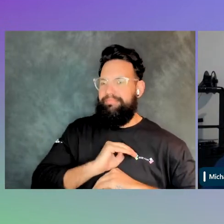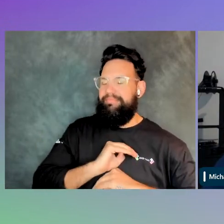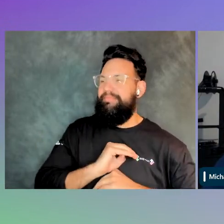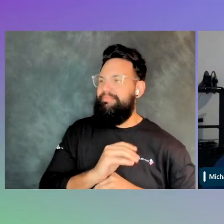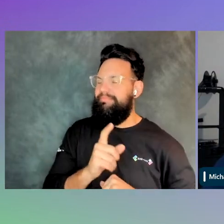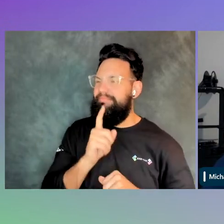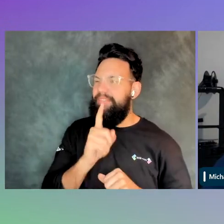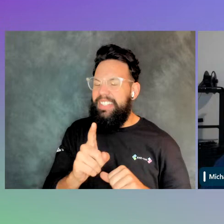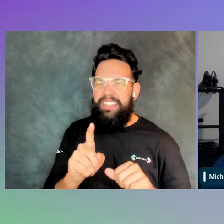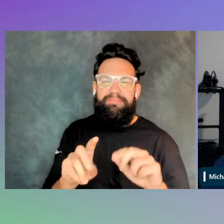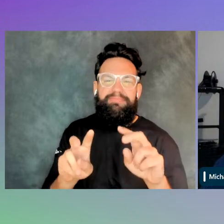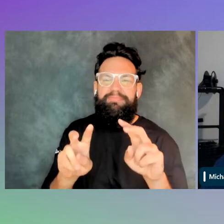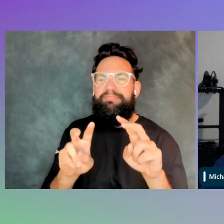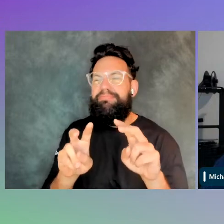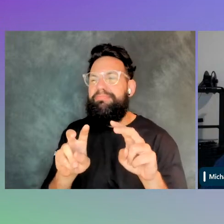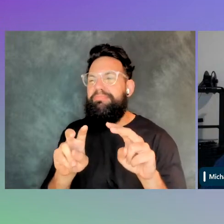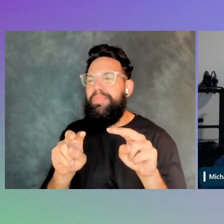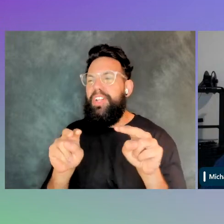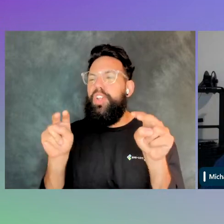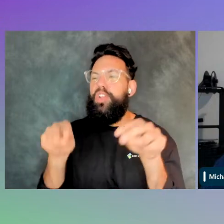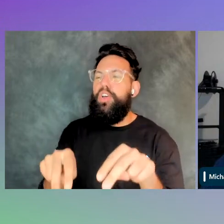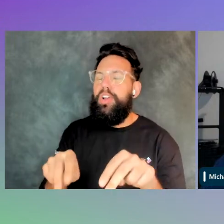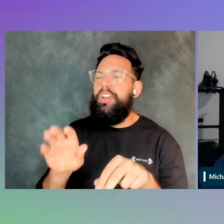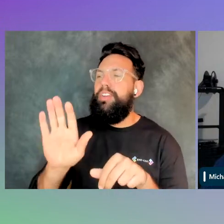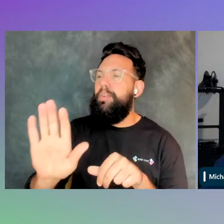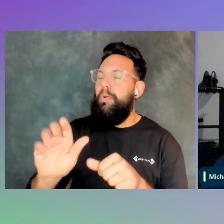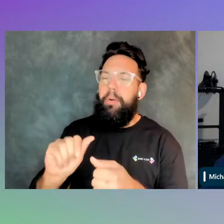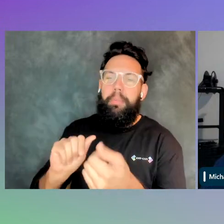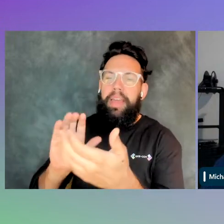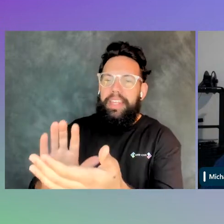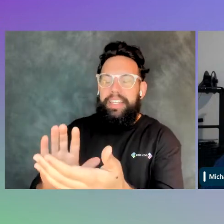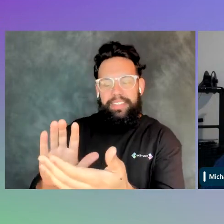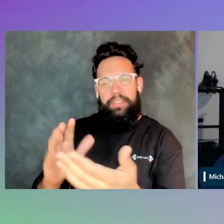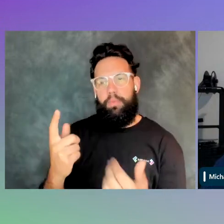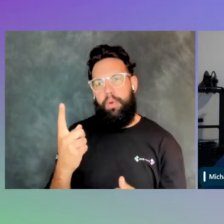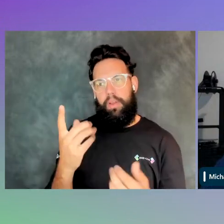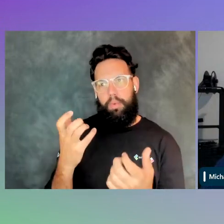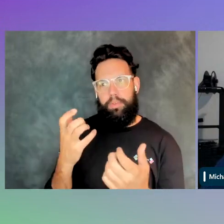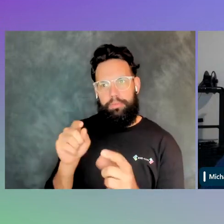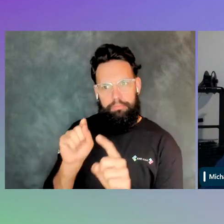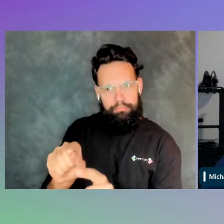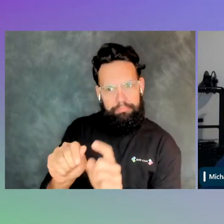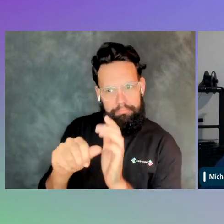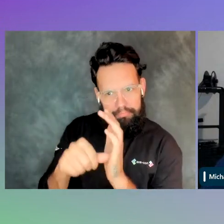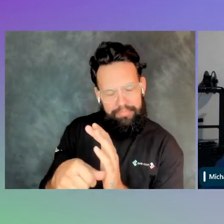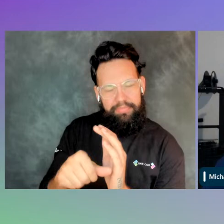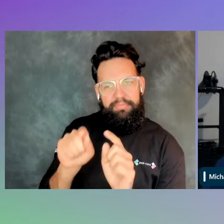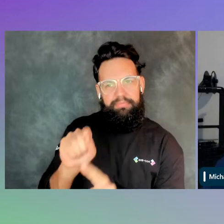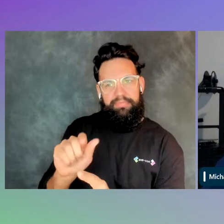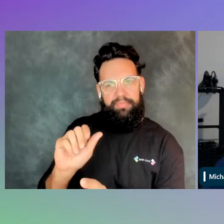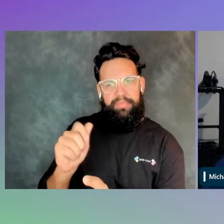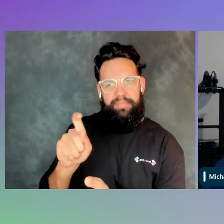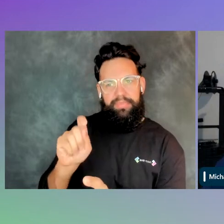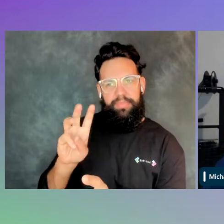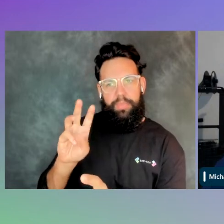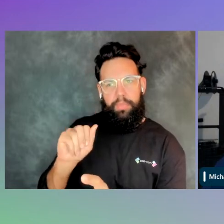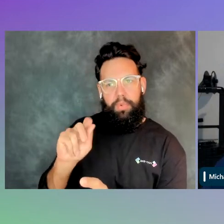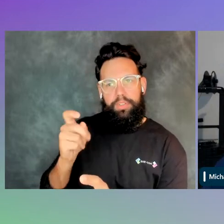have available, and one of them to highlight definitely is the Watcher. Yeah. Awesome. Here's